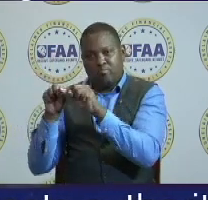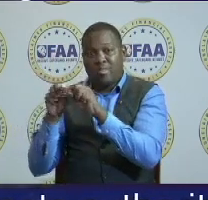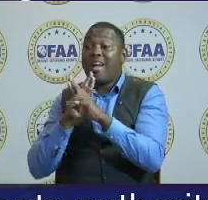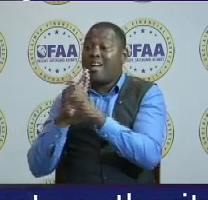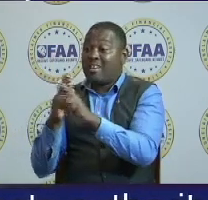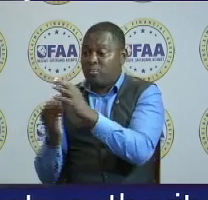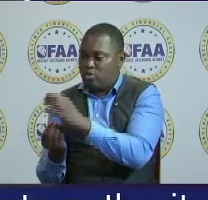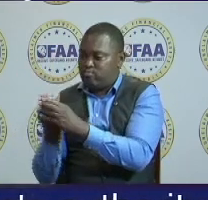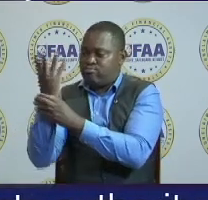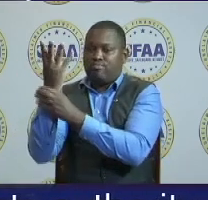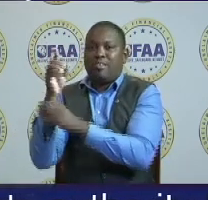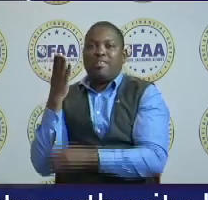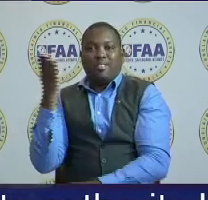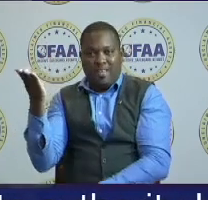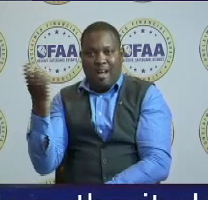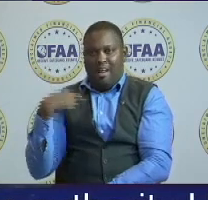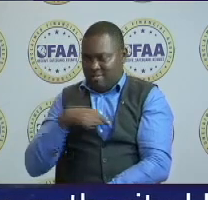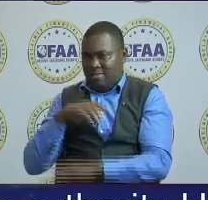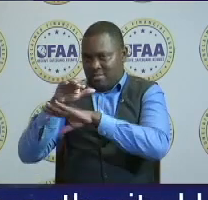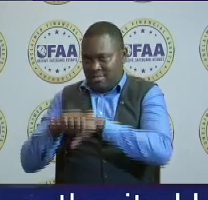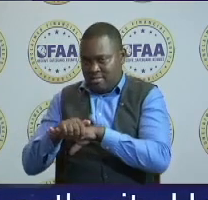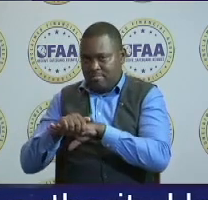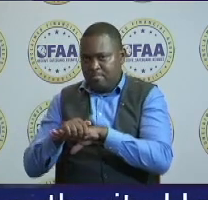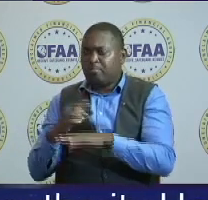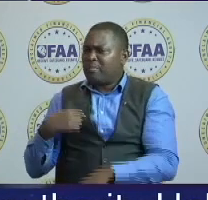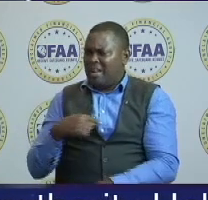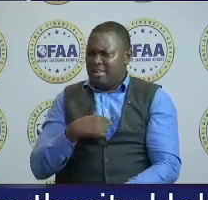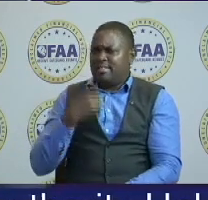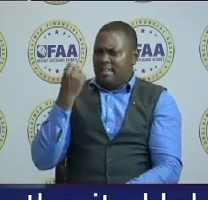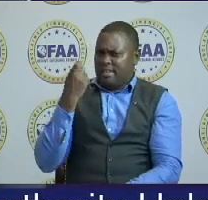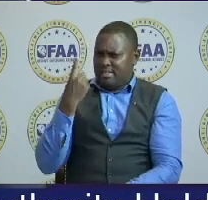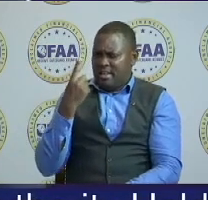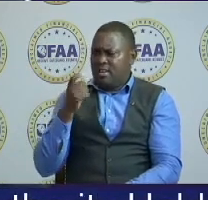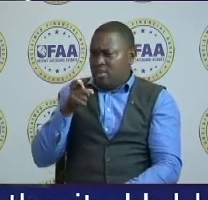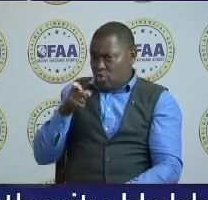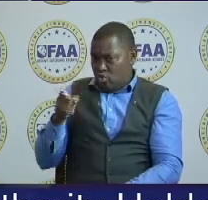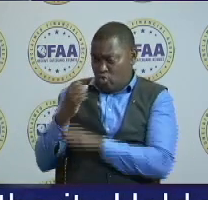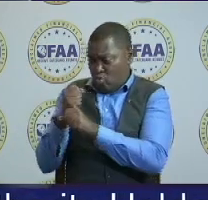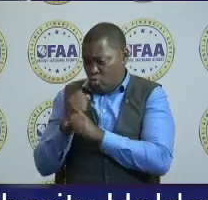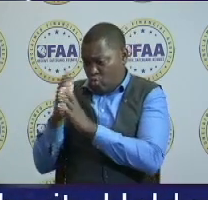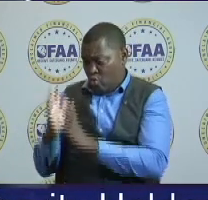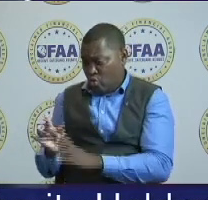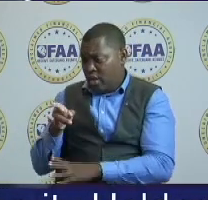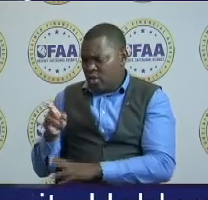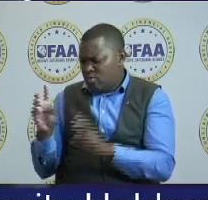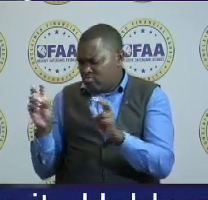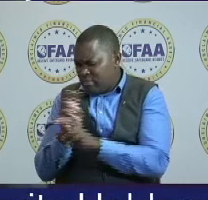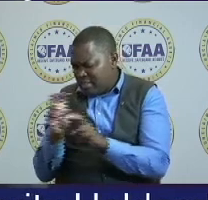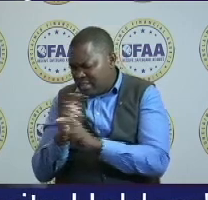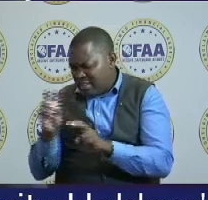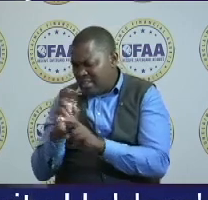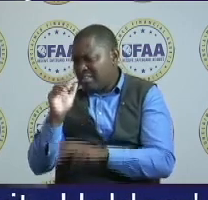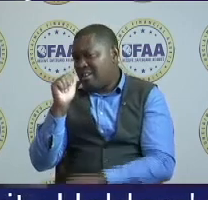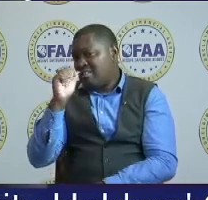reports and they get to us. So for us, the presumption is, as a holder, you have gone through the act, you've seen what your obligations